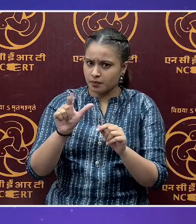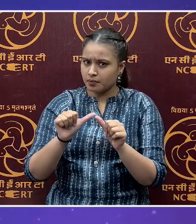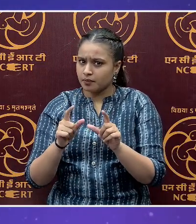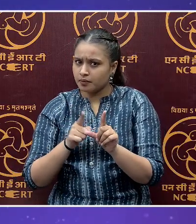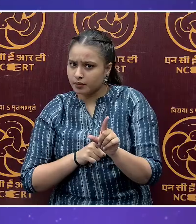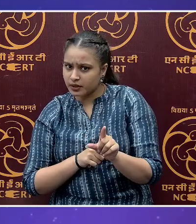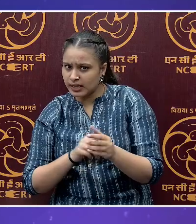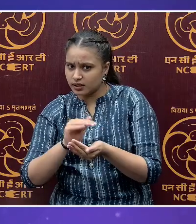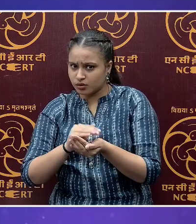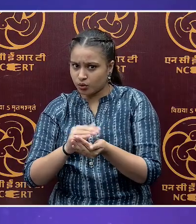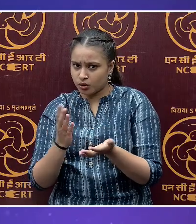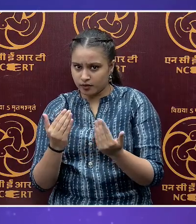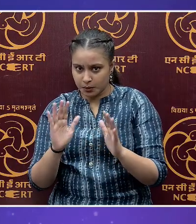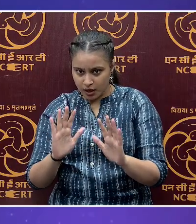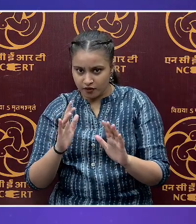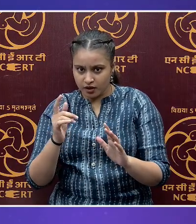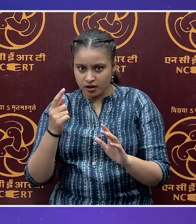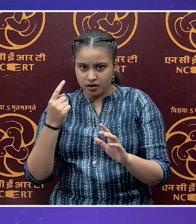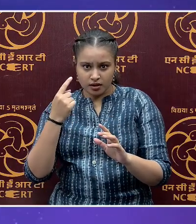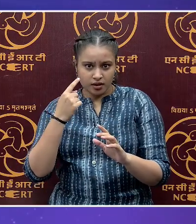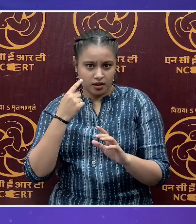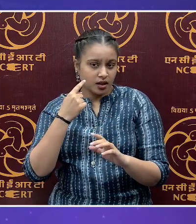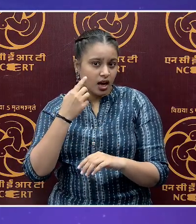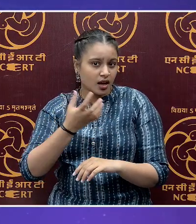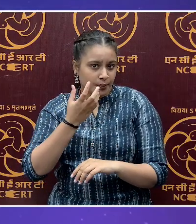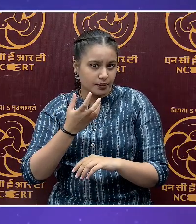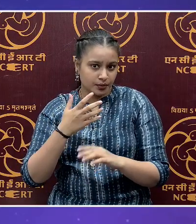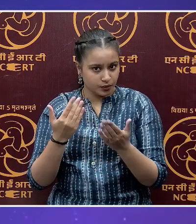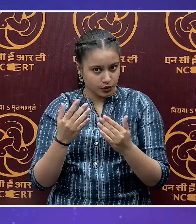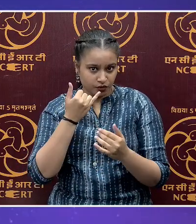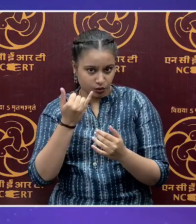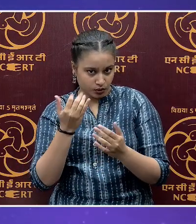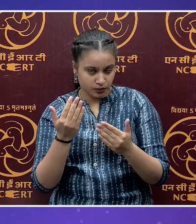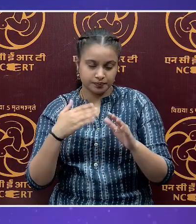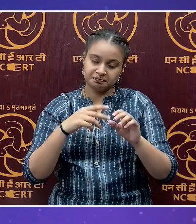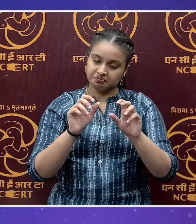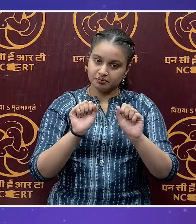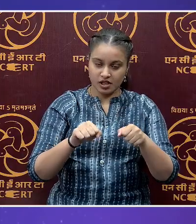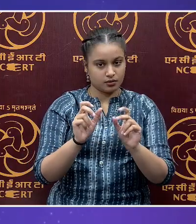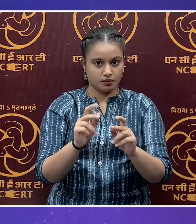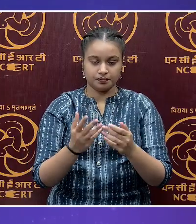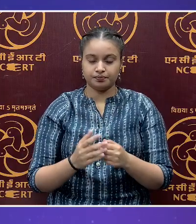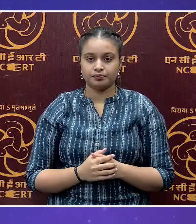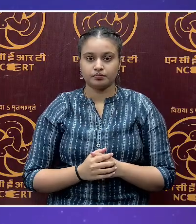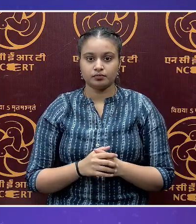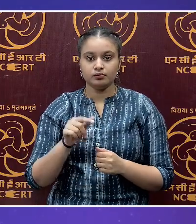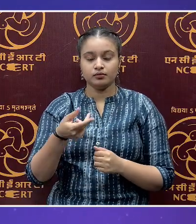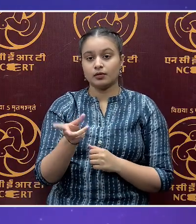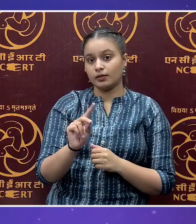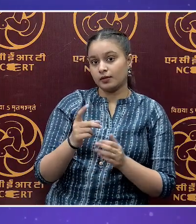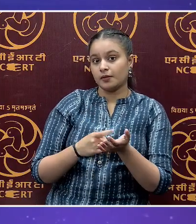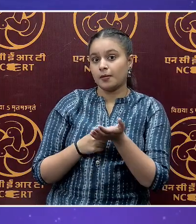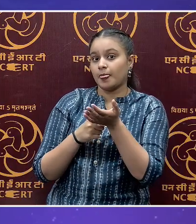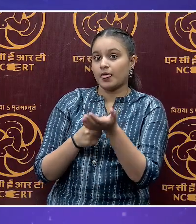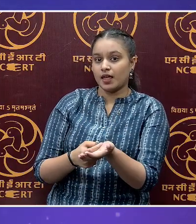Store, and through iPhone also we can download it? Yes, yes. Okay. So I again request to Ranjeet, kindly